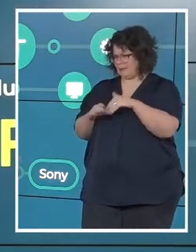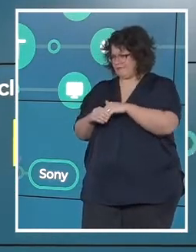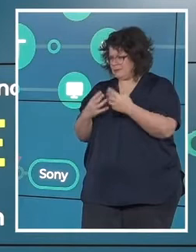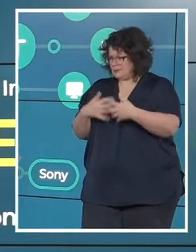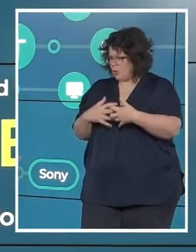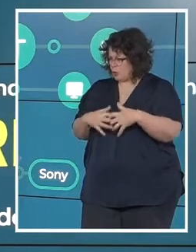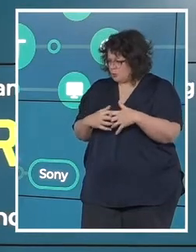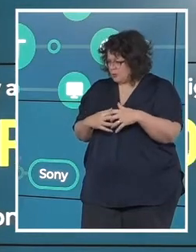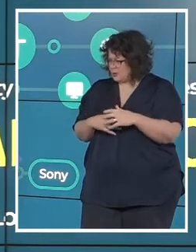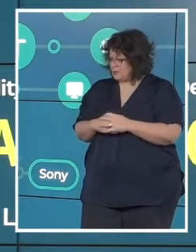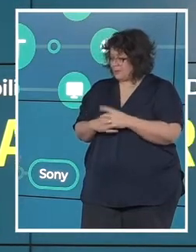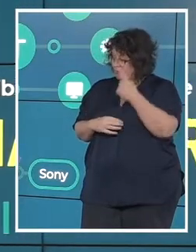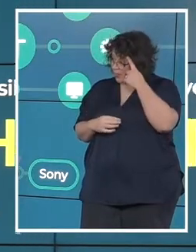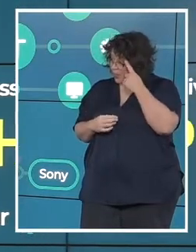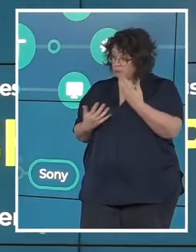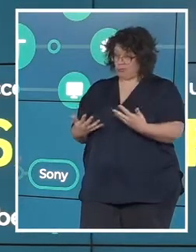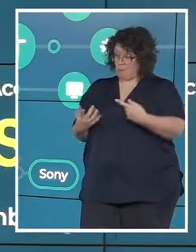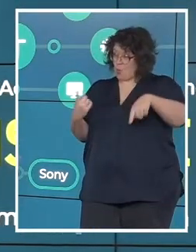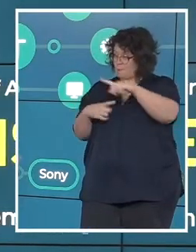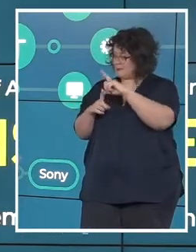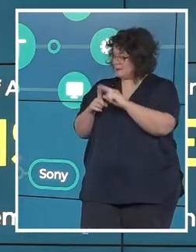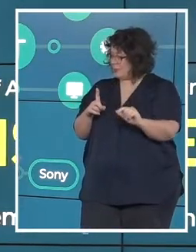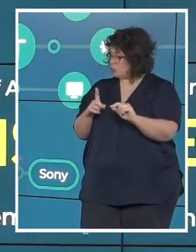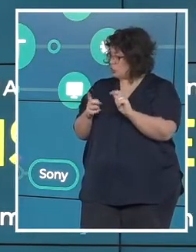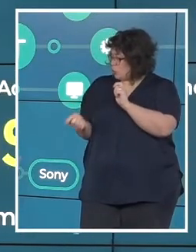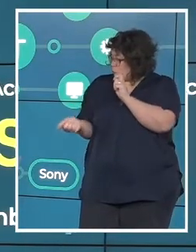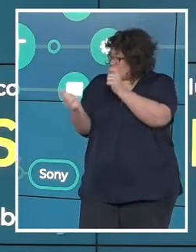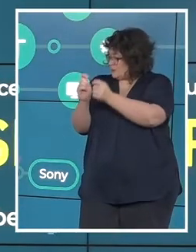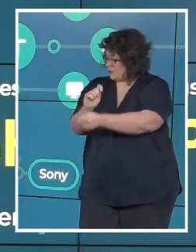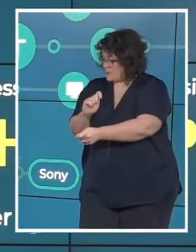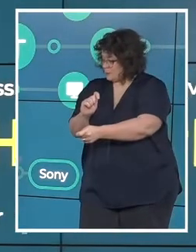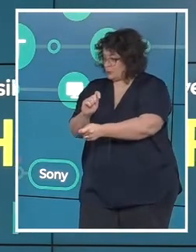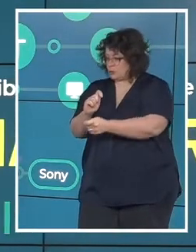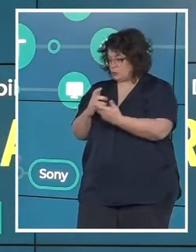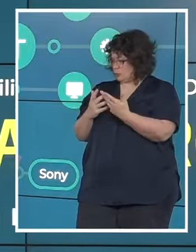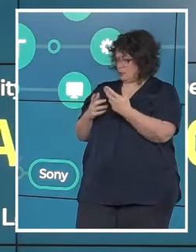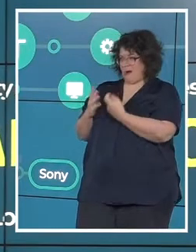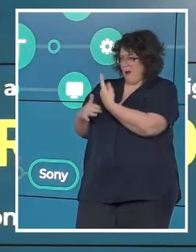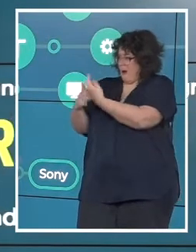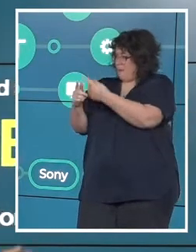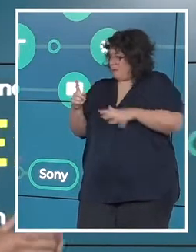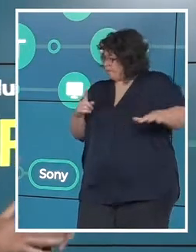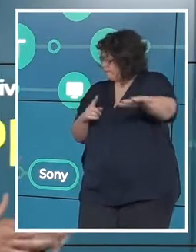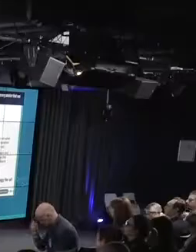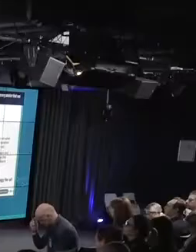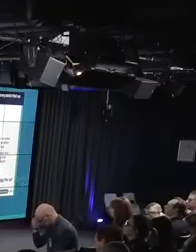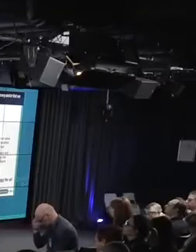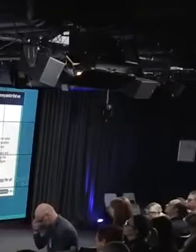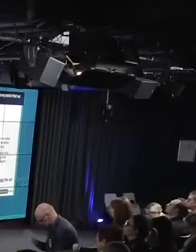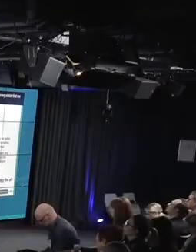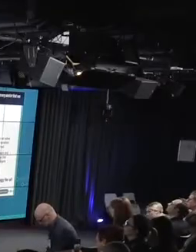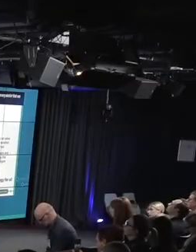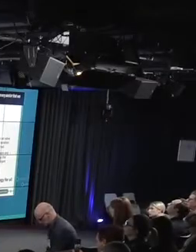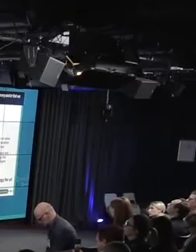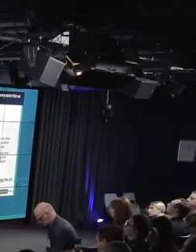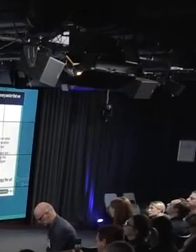across every sector that we can think of, whether it be retail, financial services, healthcare. All of these